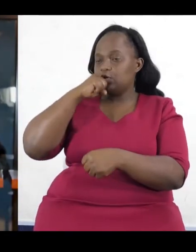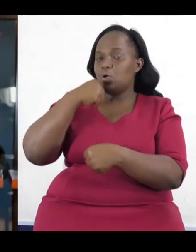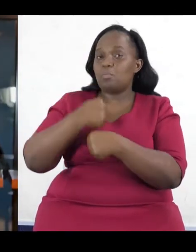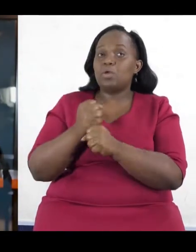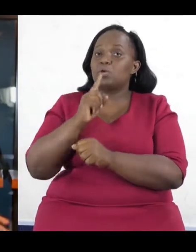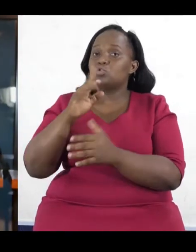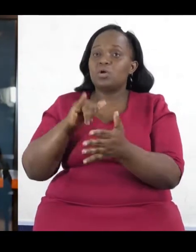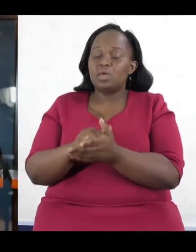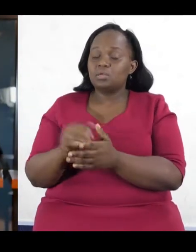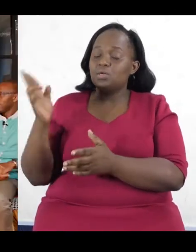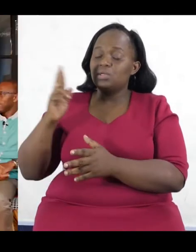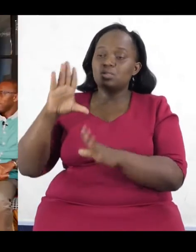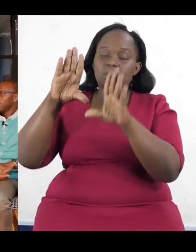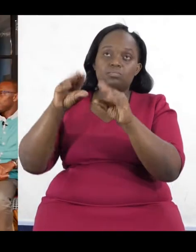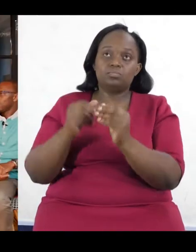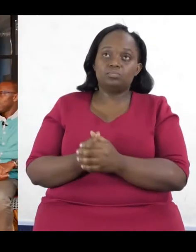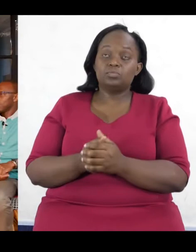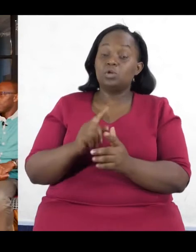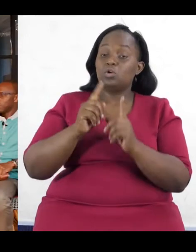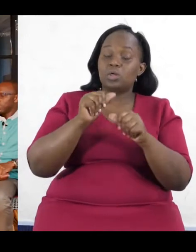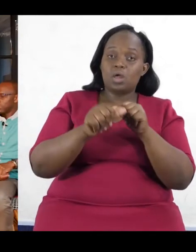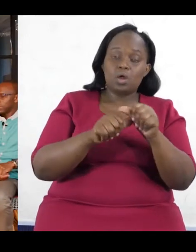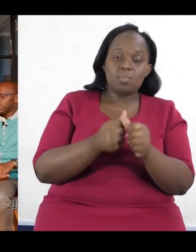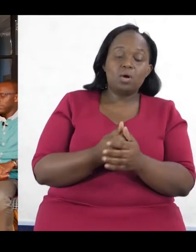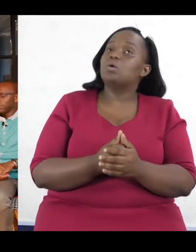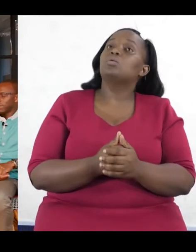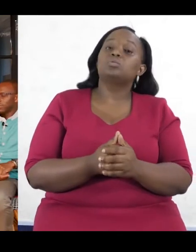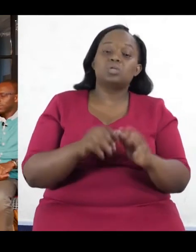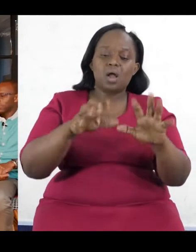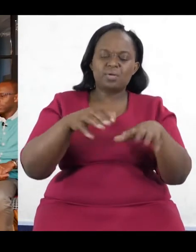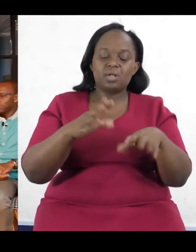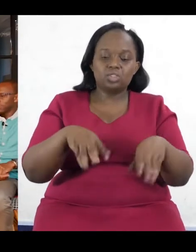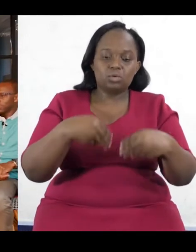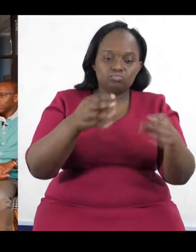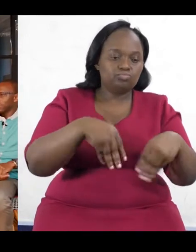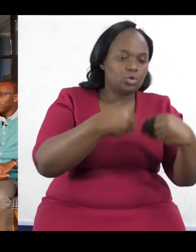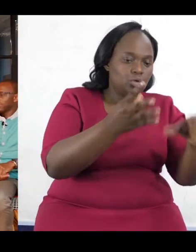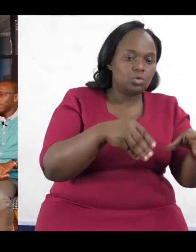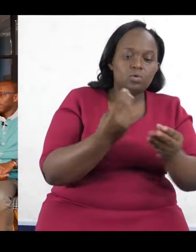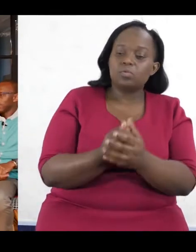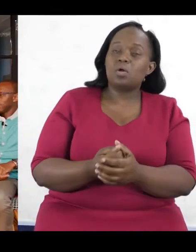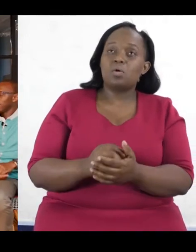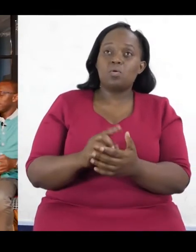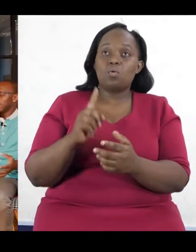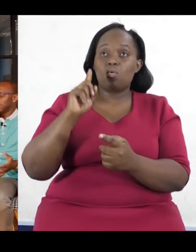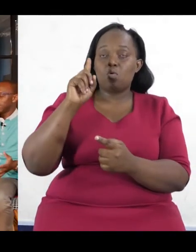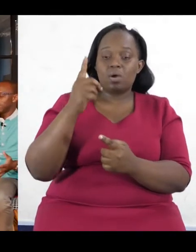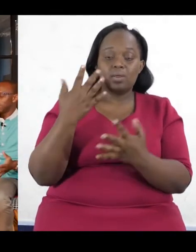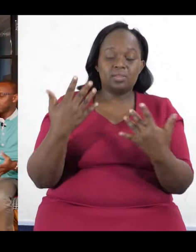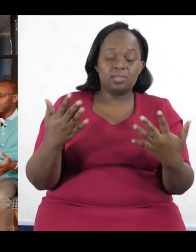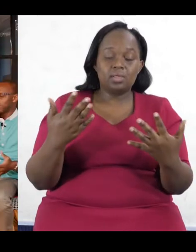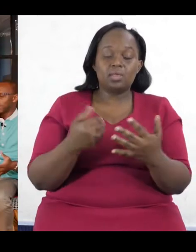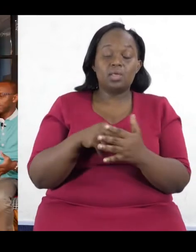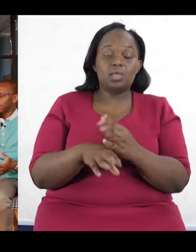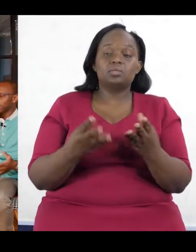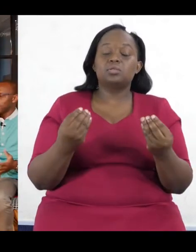ensure that we embrace that? Yeah, when we are talking about regenerative agriculture, is that one thing in very simple